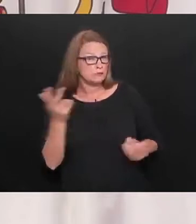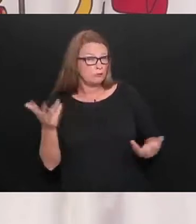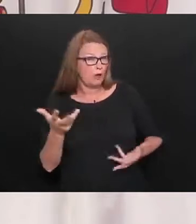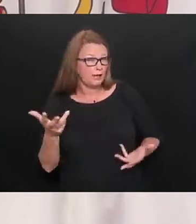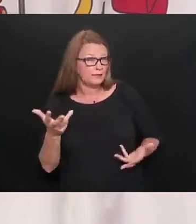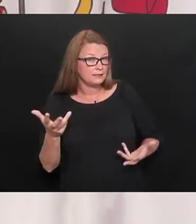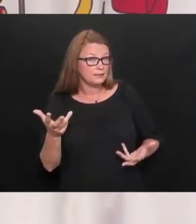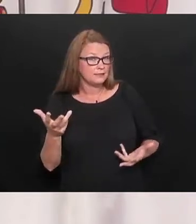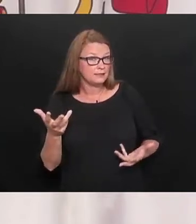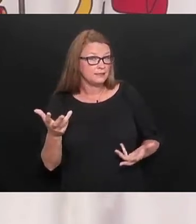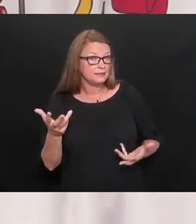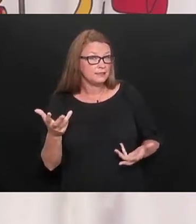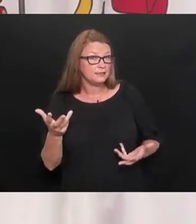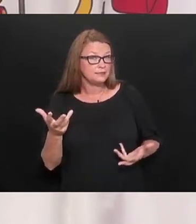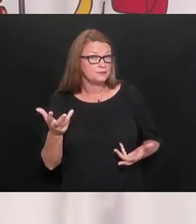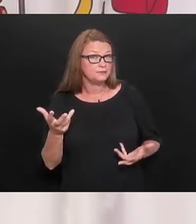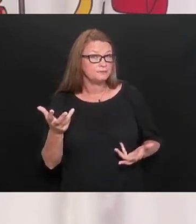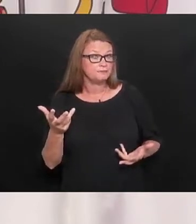this.